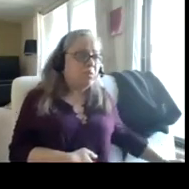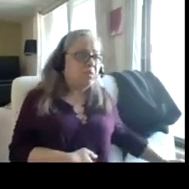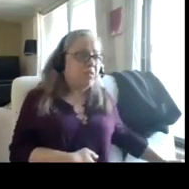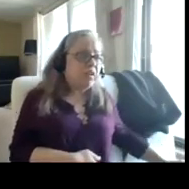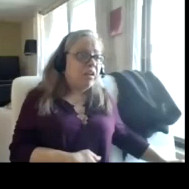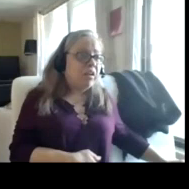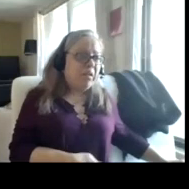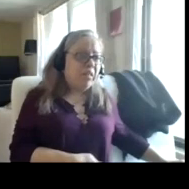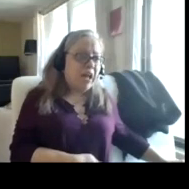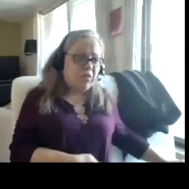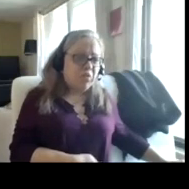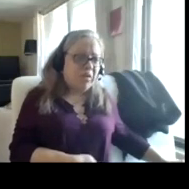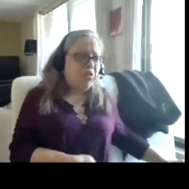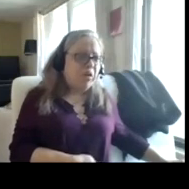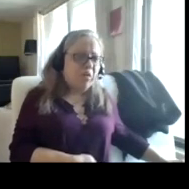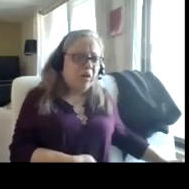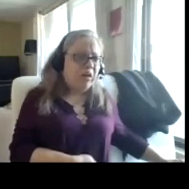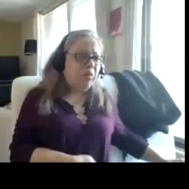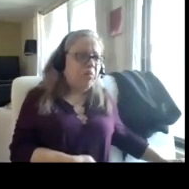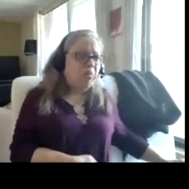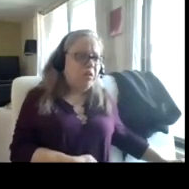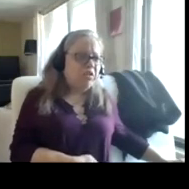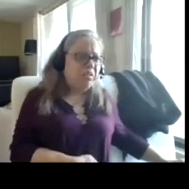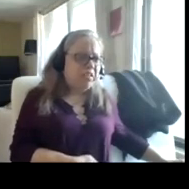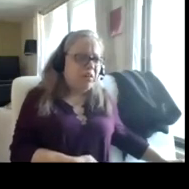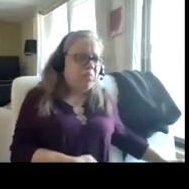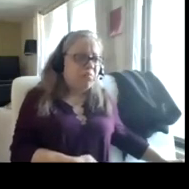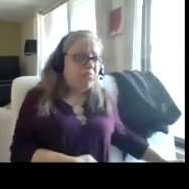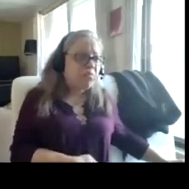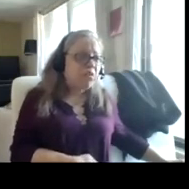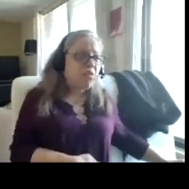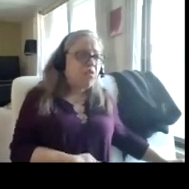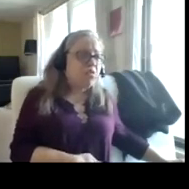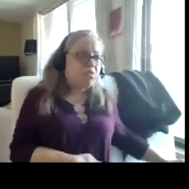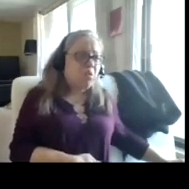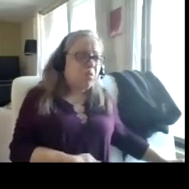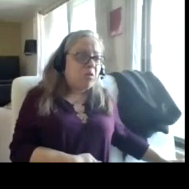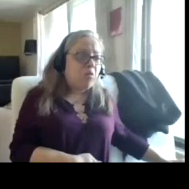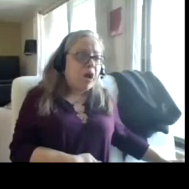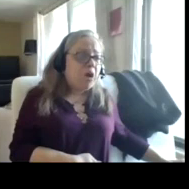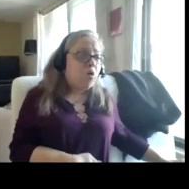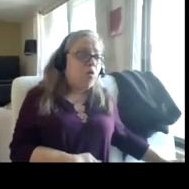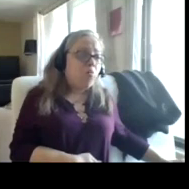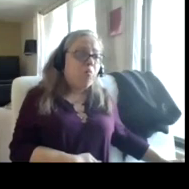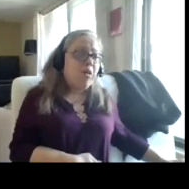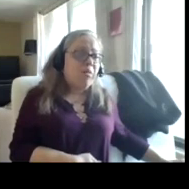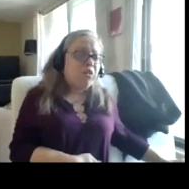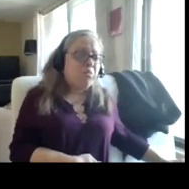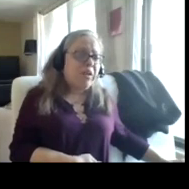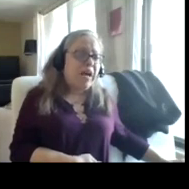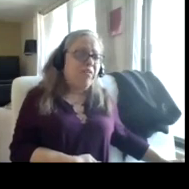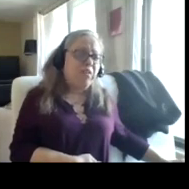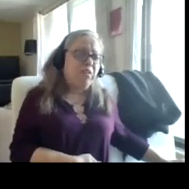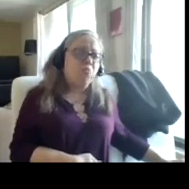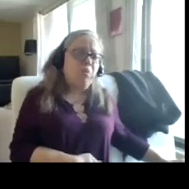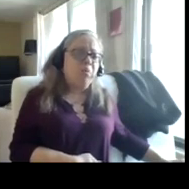So I'm just going to our questions here. So one of the questions we